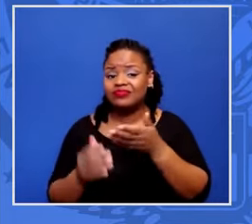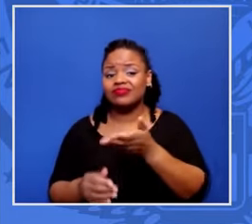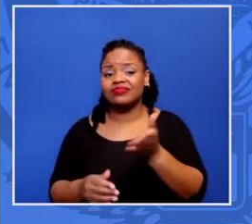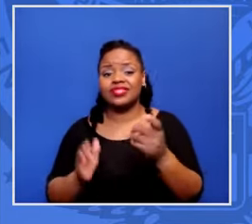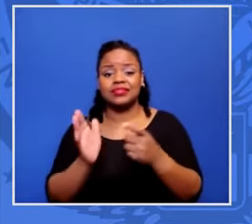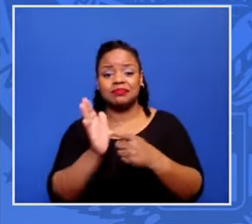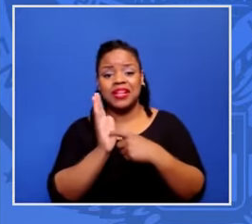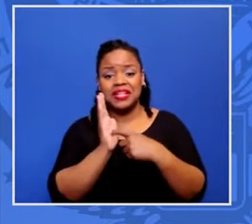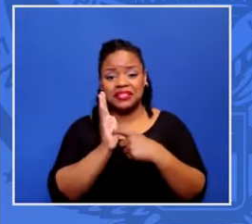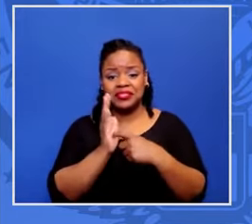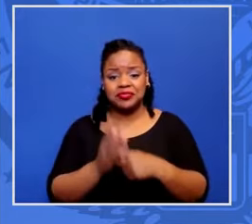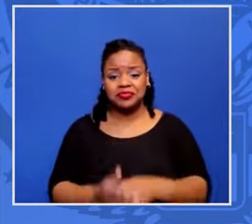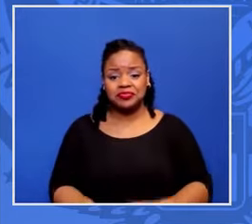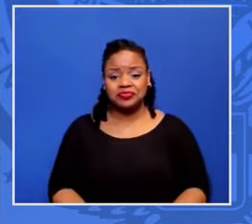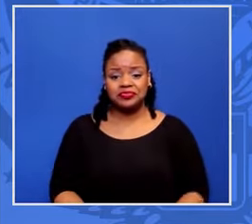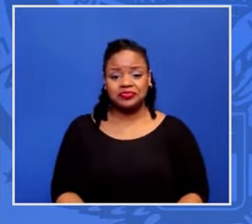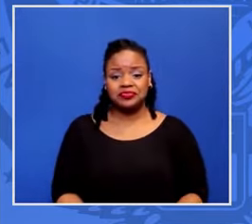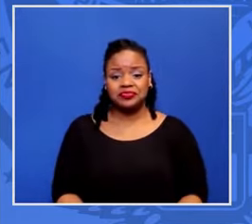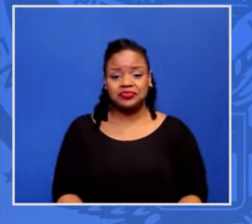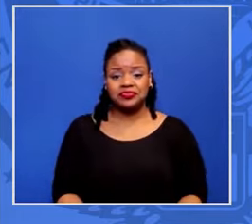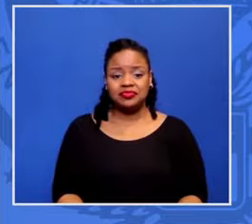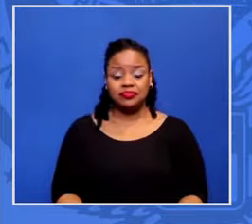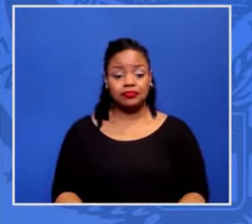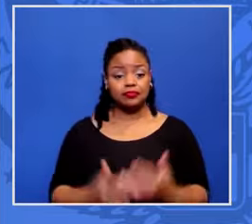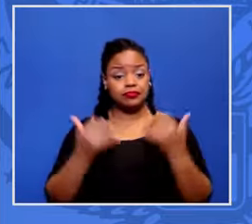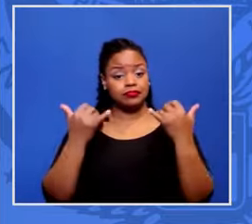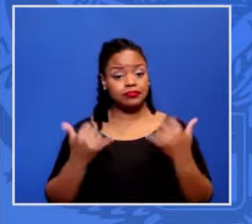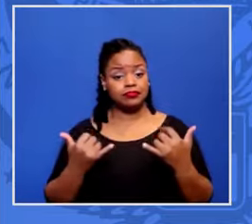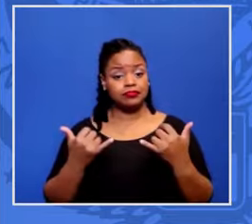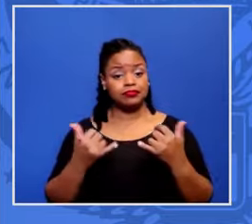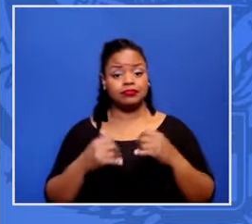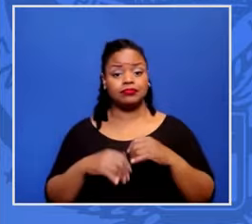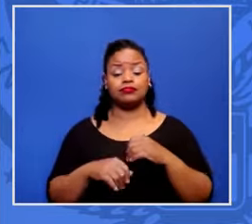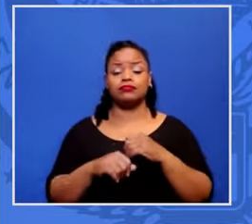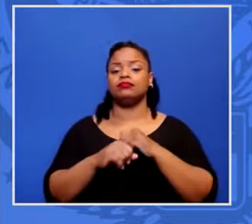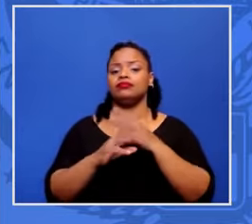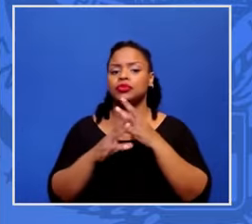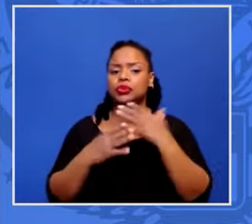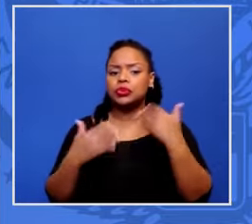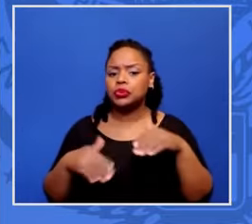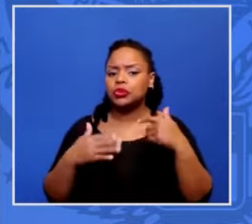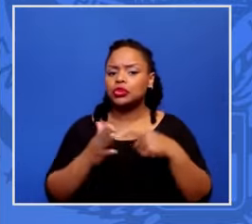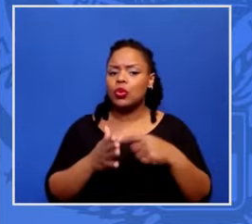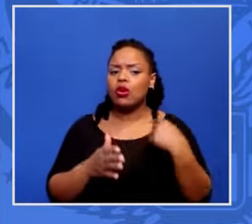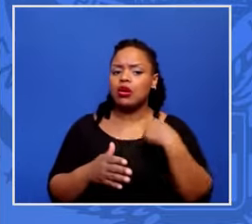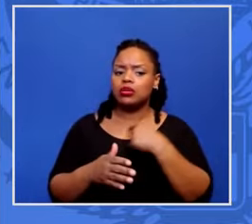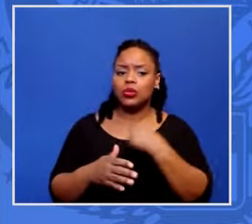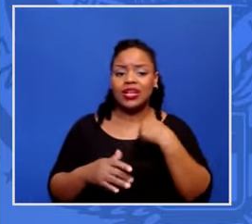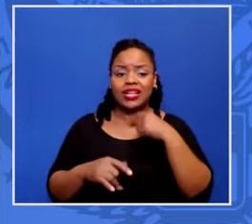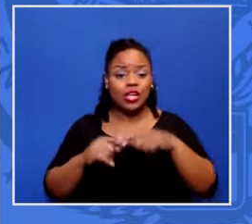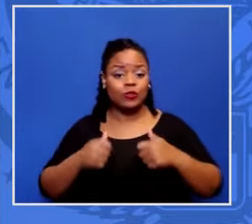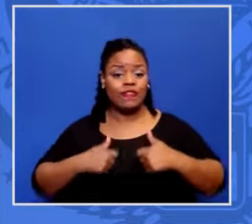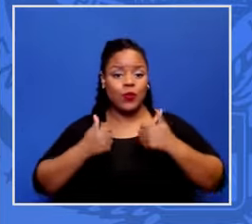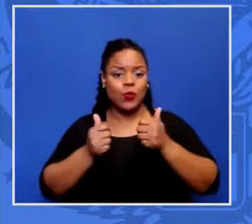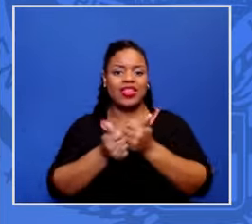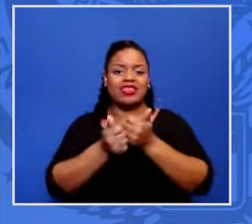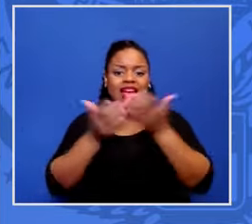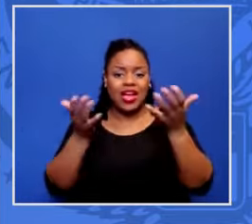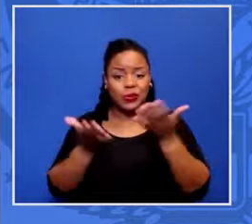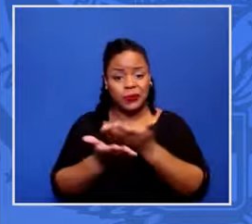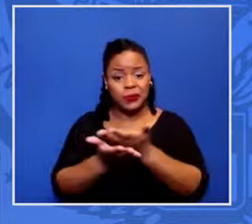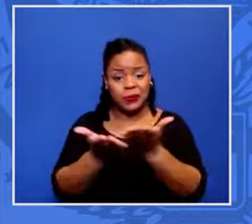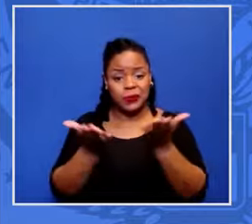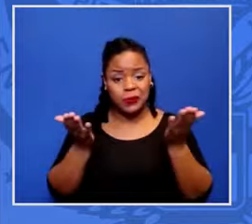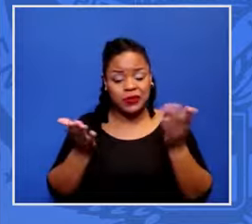This crisis has showed the nation we literally couldn't survive without you all. And I mean that sincerely. You've been protecting our communities for